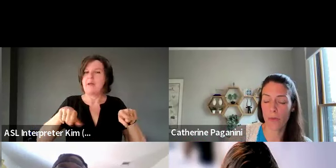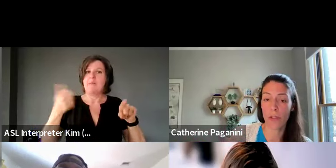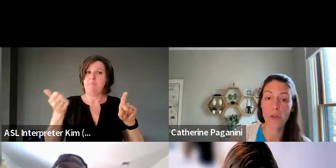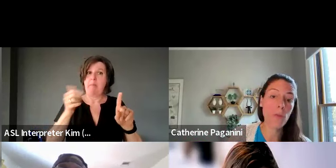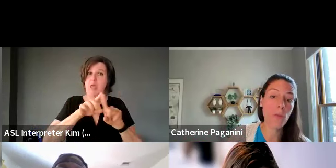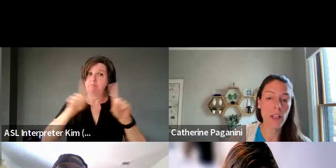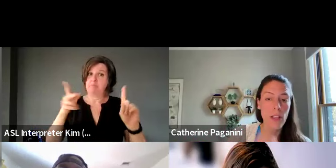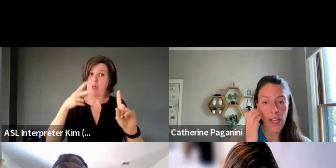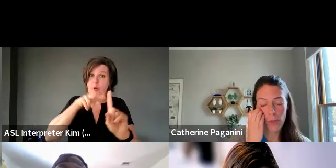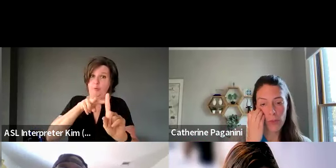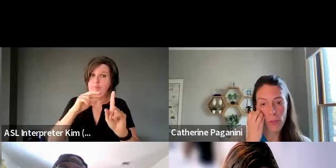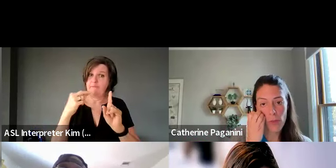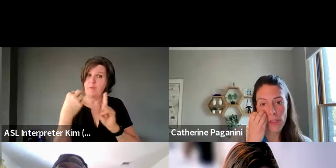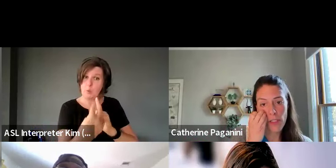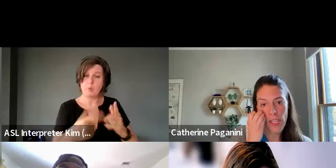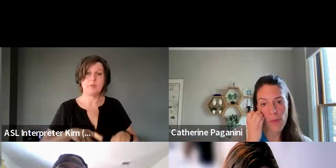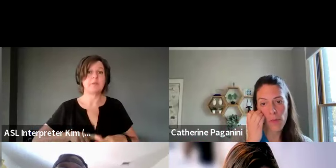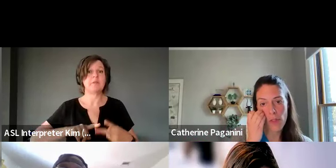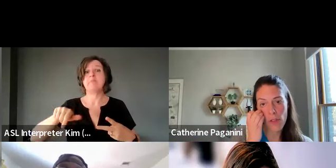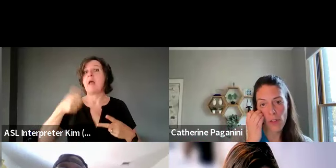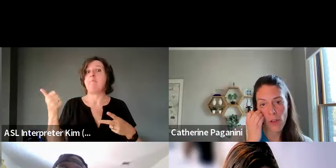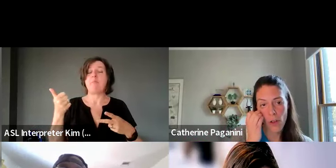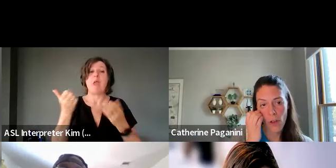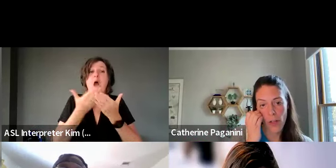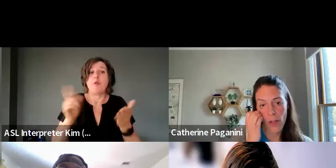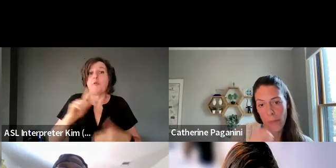other things where Zoom outperforms Teams.